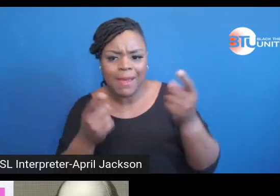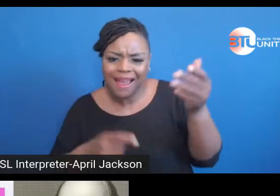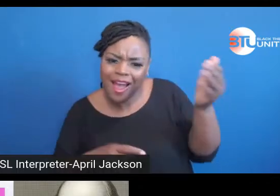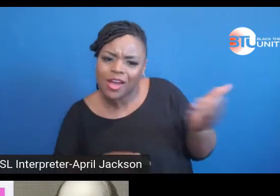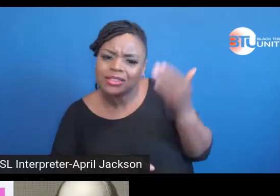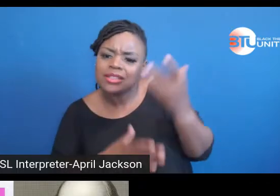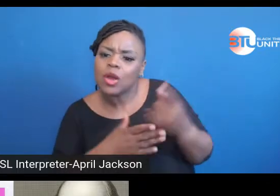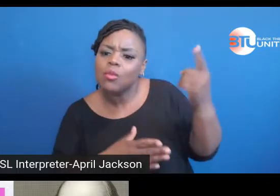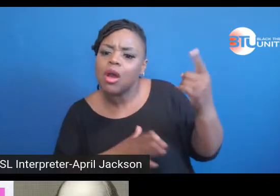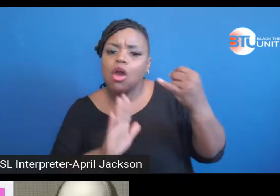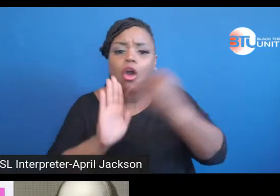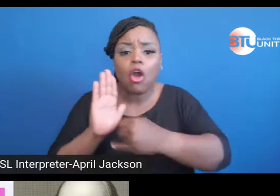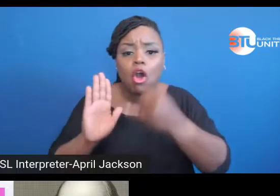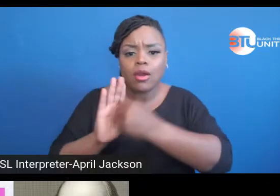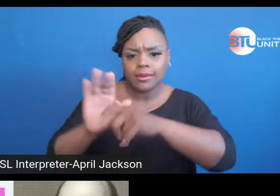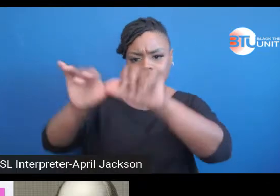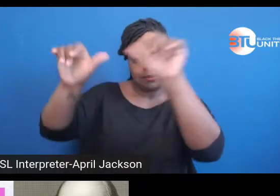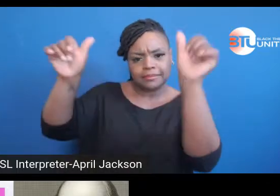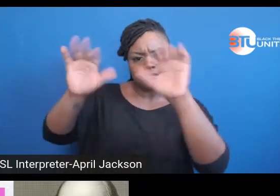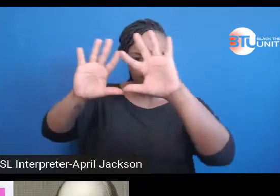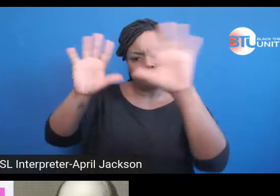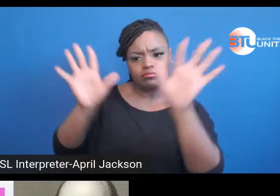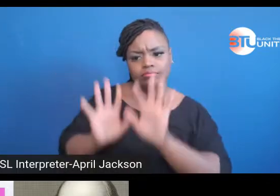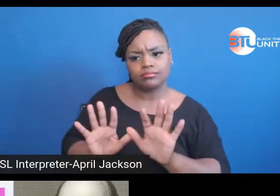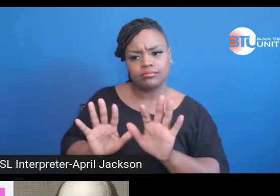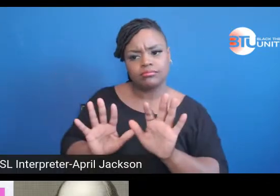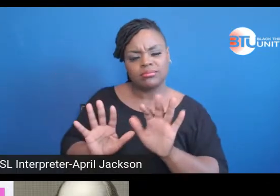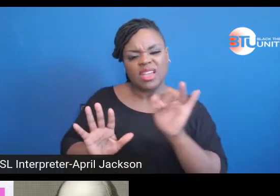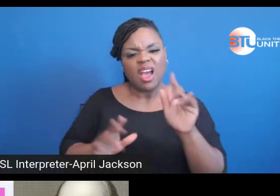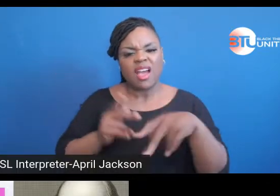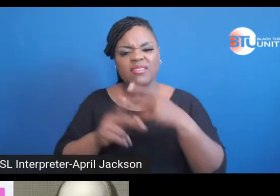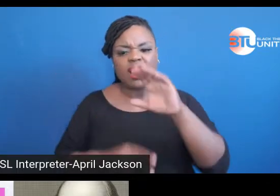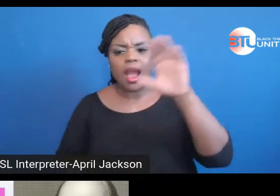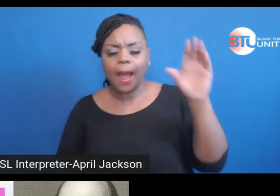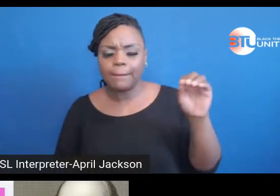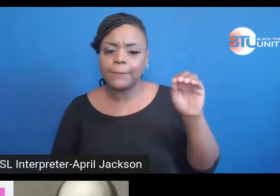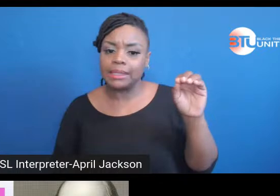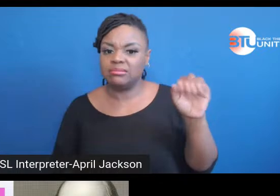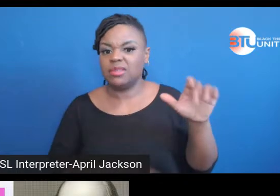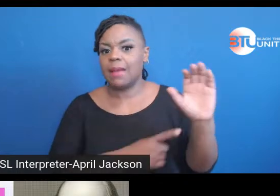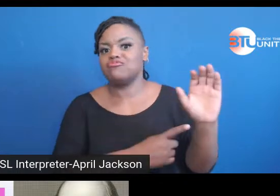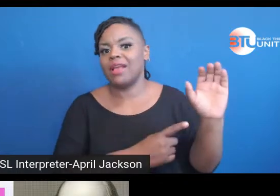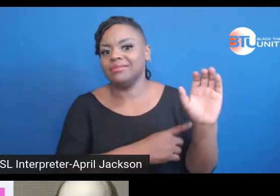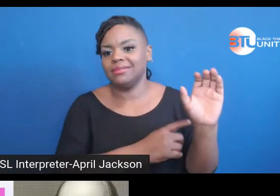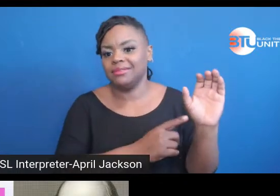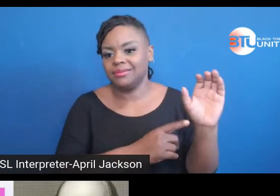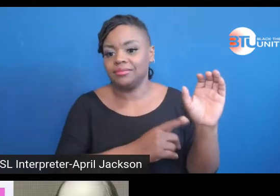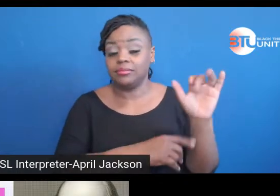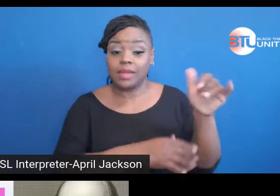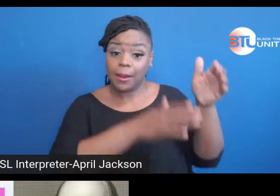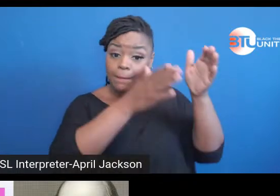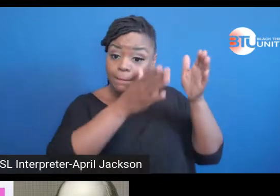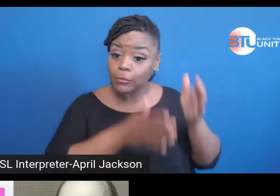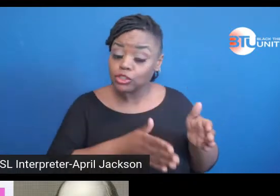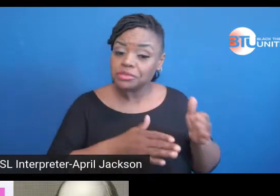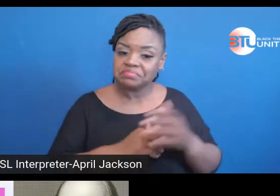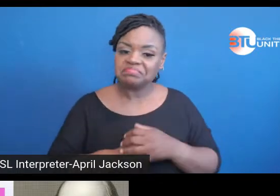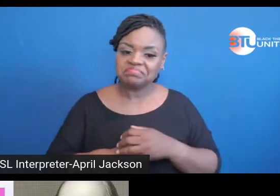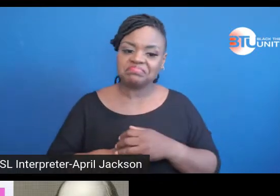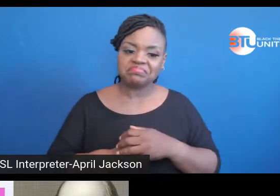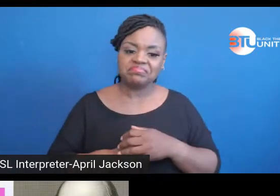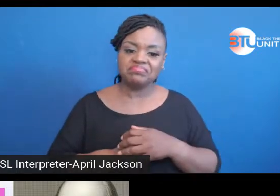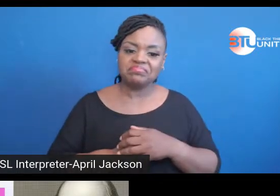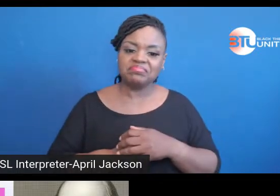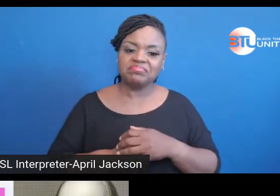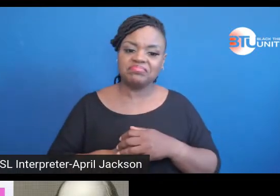and they can transfer the copyright to that person. The other way in which